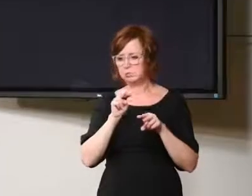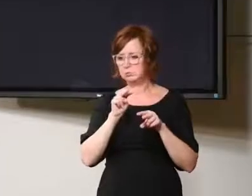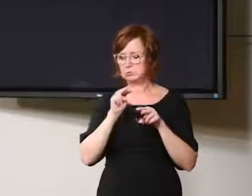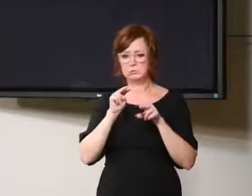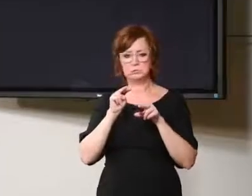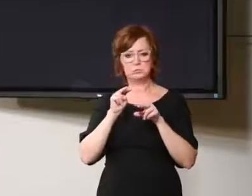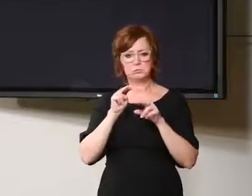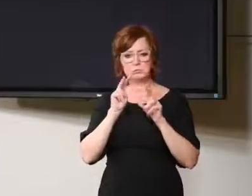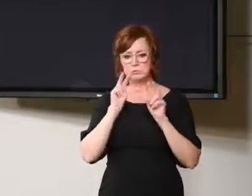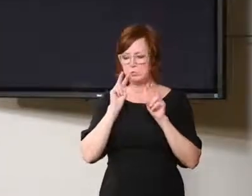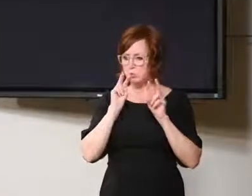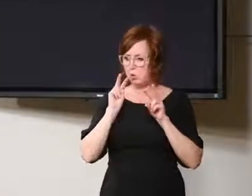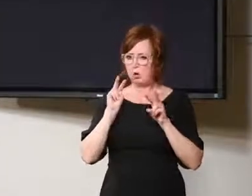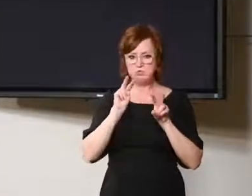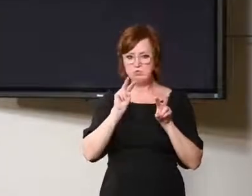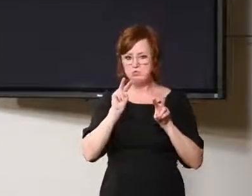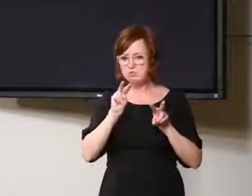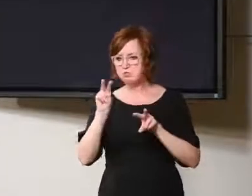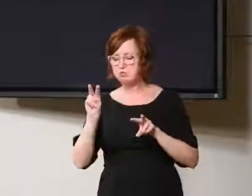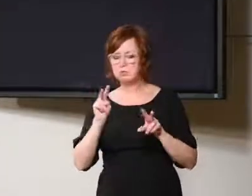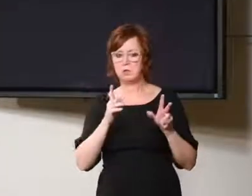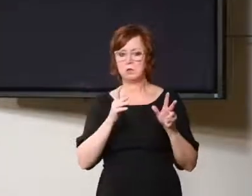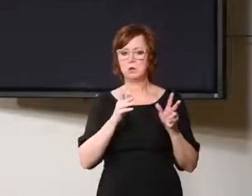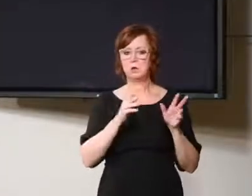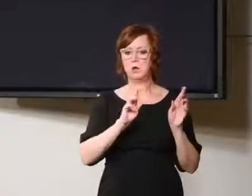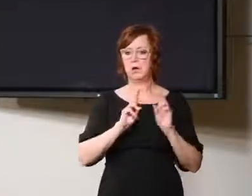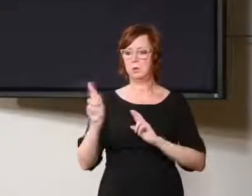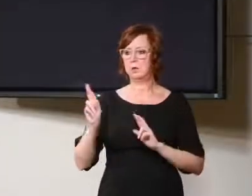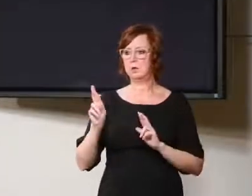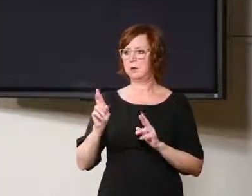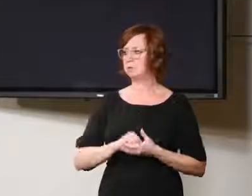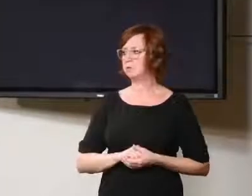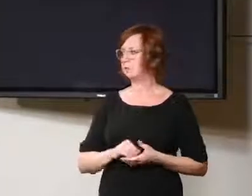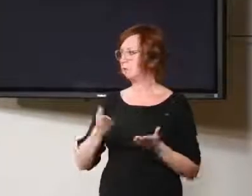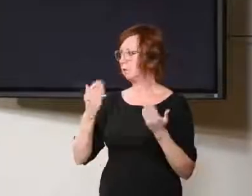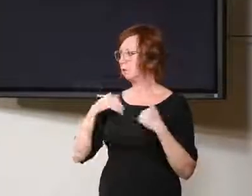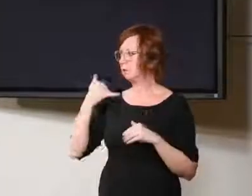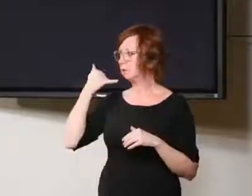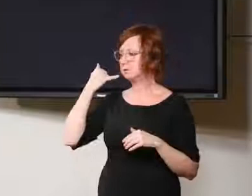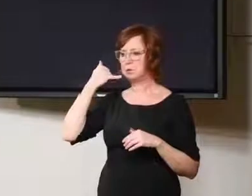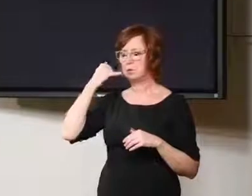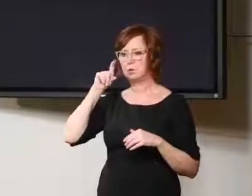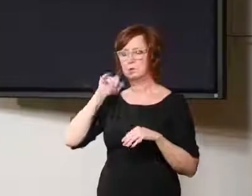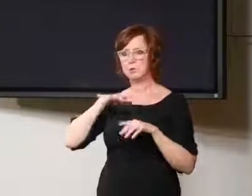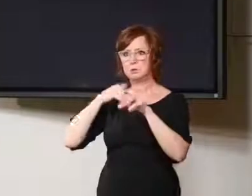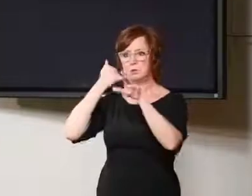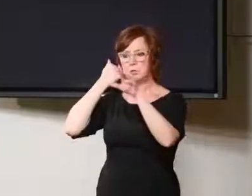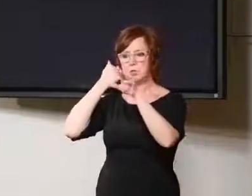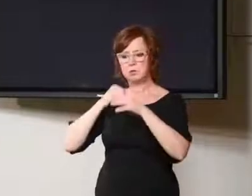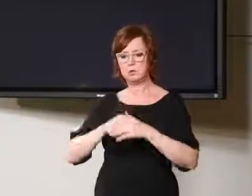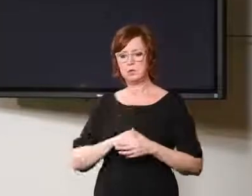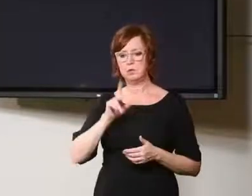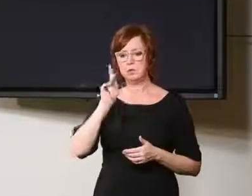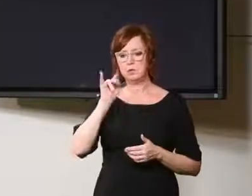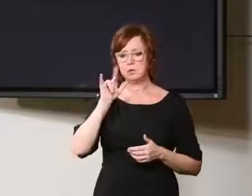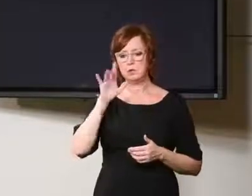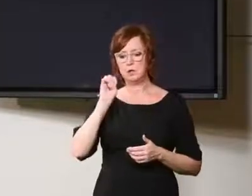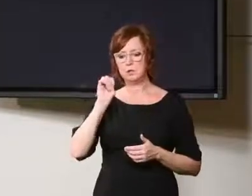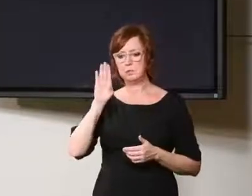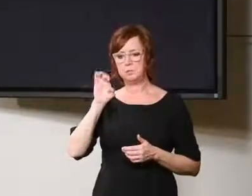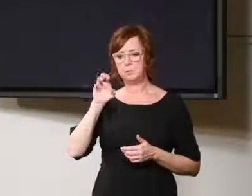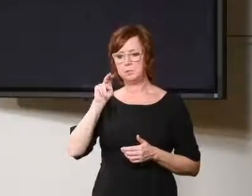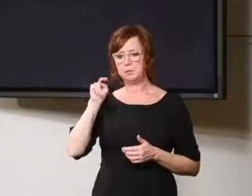and keeping it most certainly at very low levels. We'll take our next question from the line, operator. We have Kyle Benning with